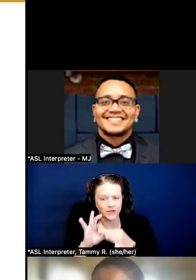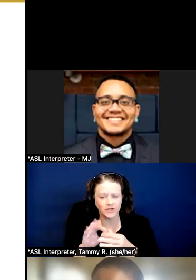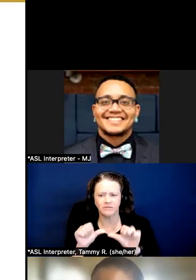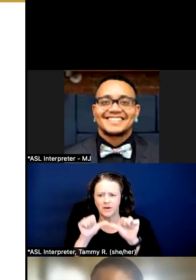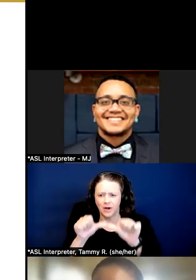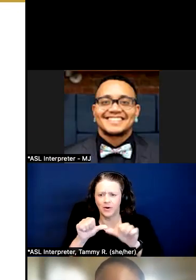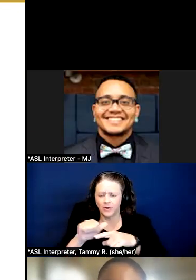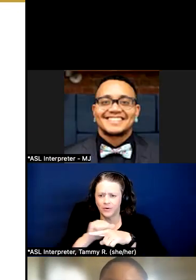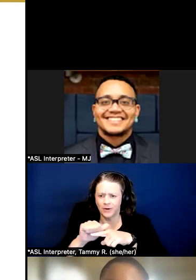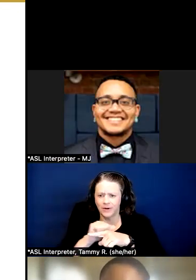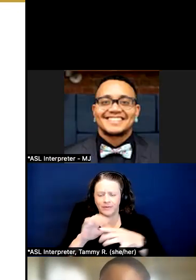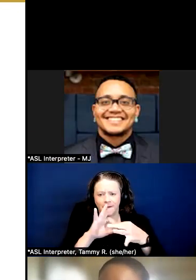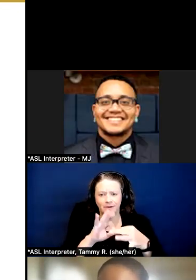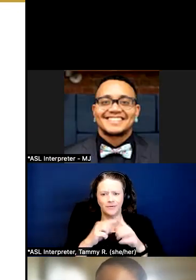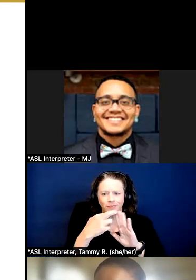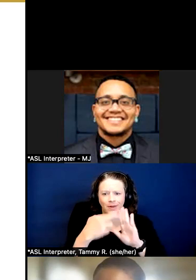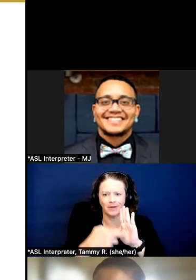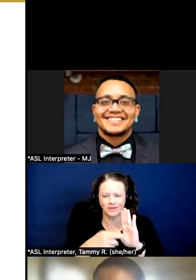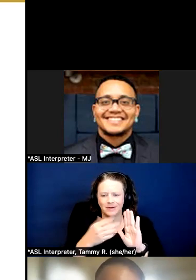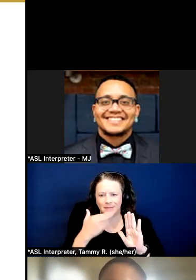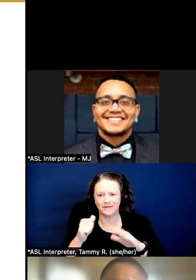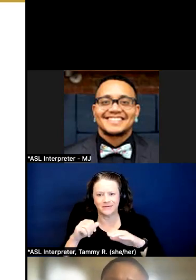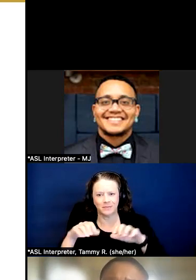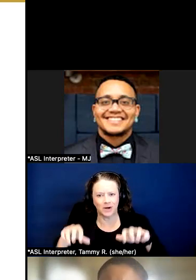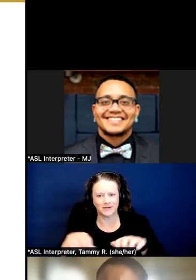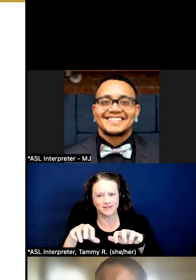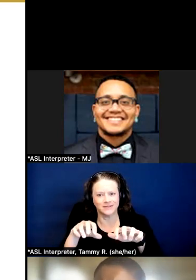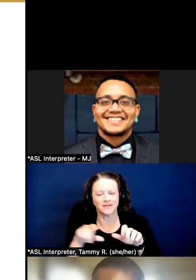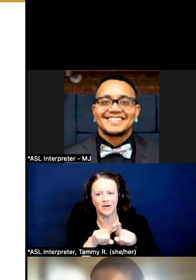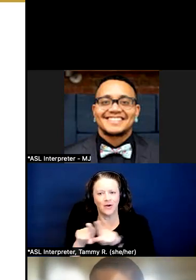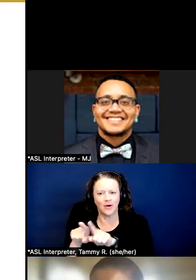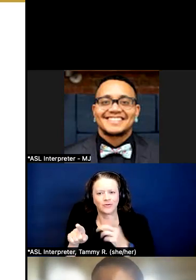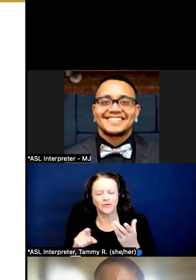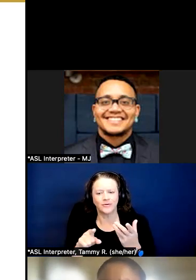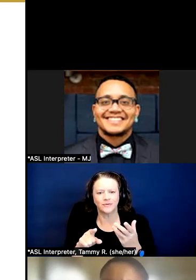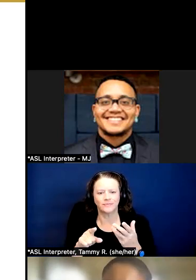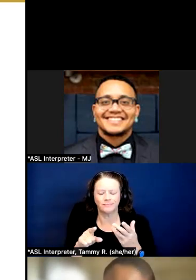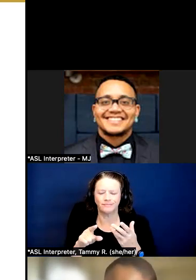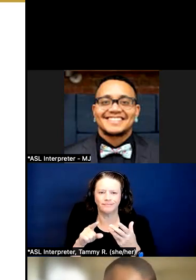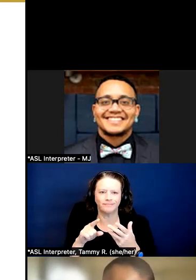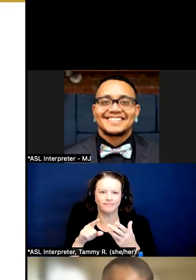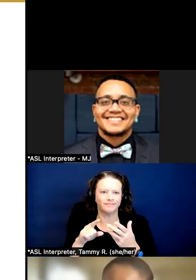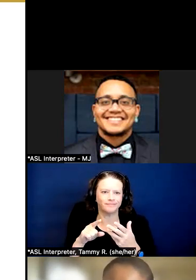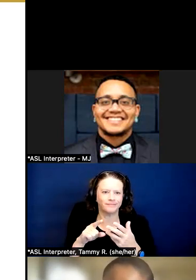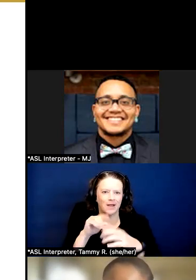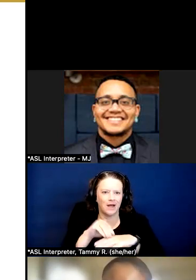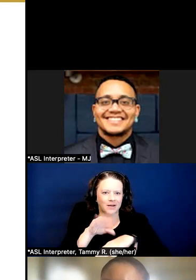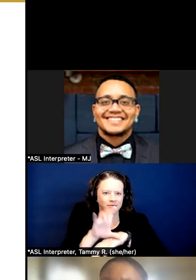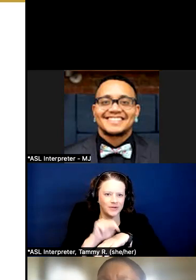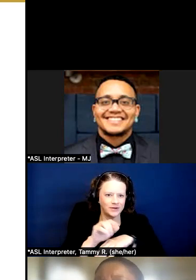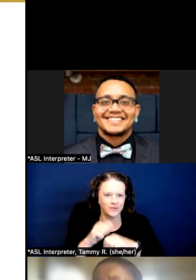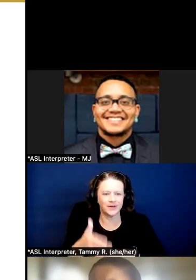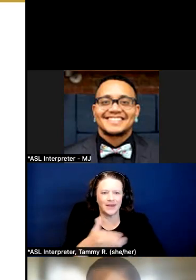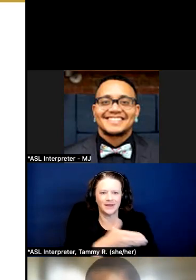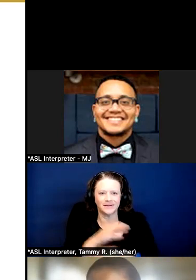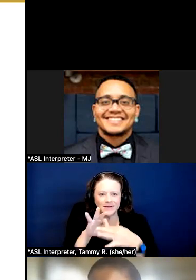and best practices, and consultation to enhance the connections between domestic violence service providers